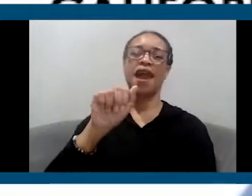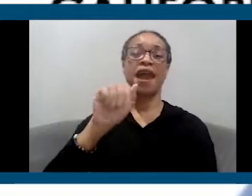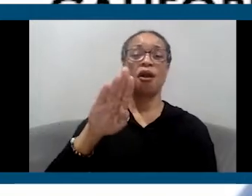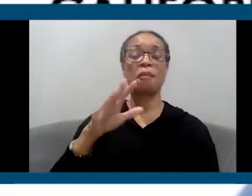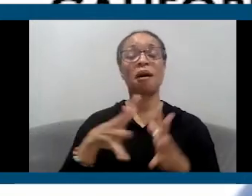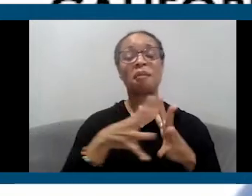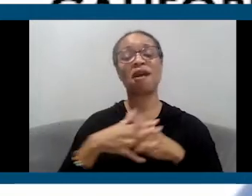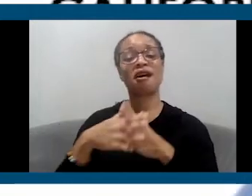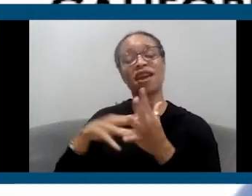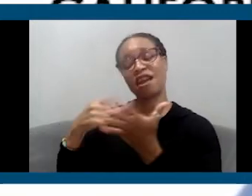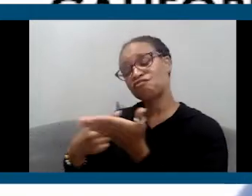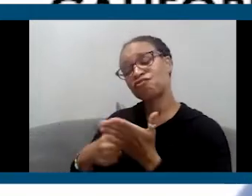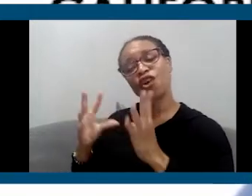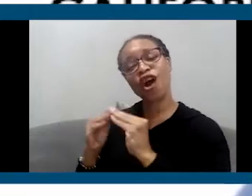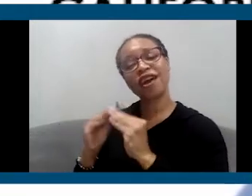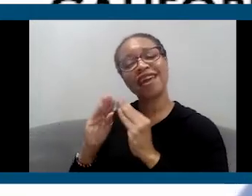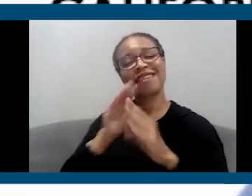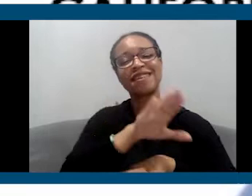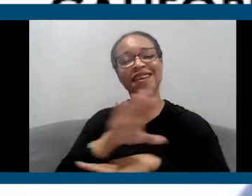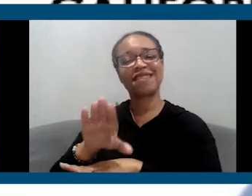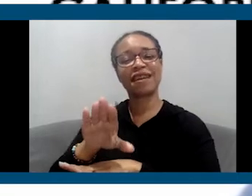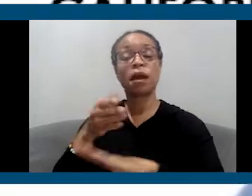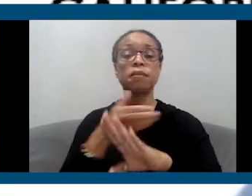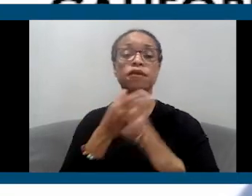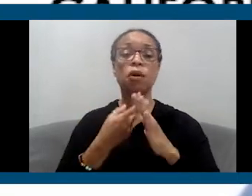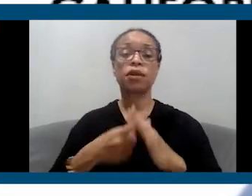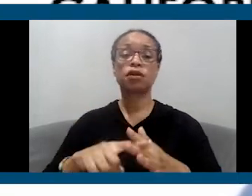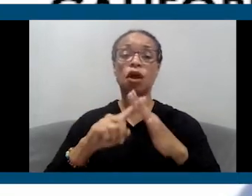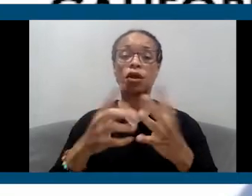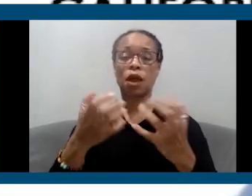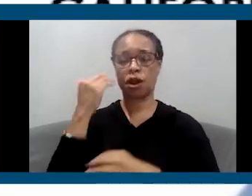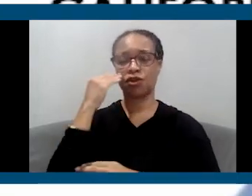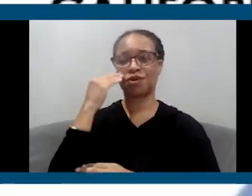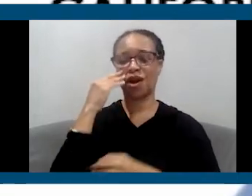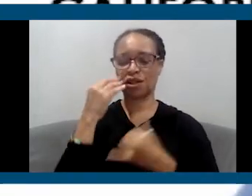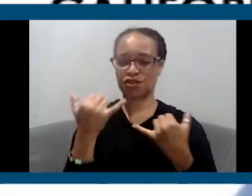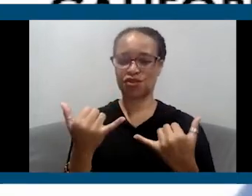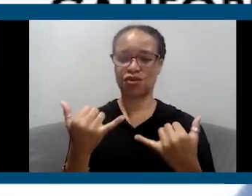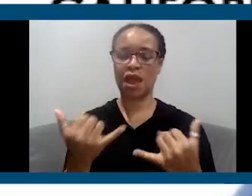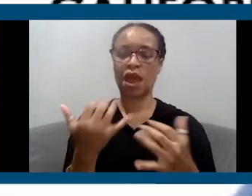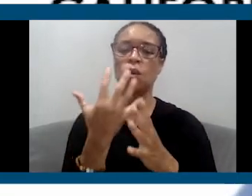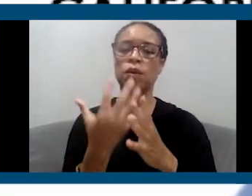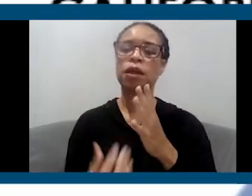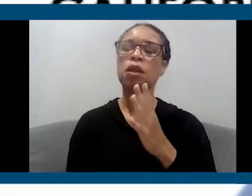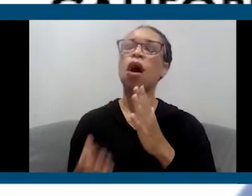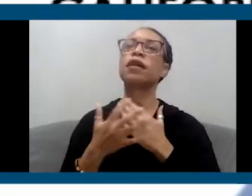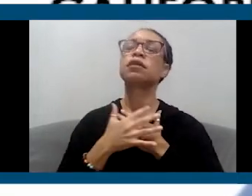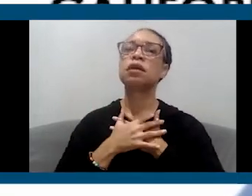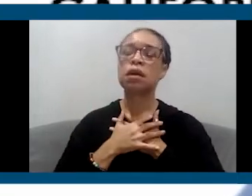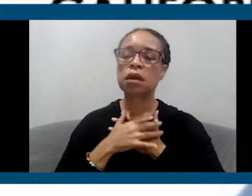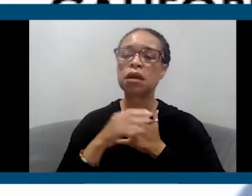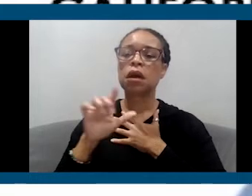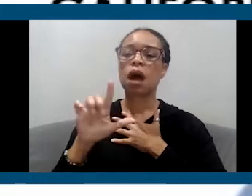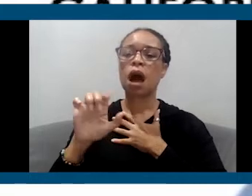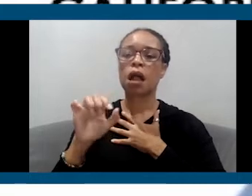evening. Before we begin our program, I want to acknowledge that today we lost a legend and a titan